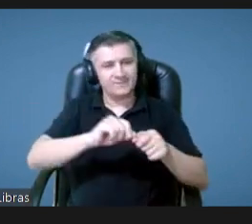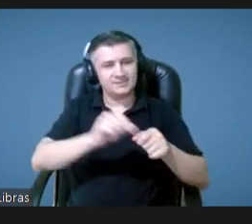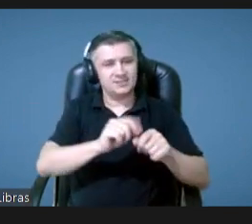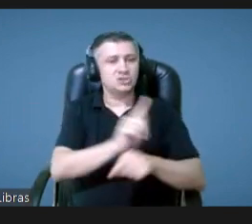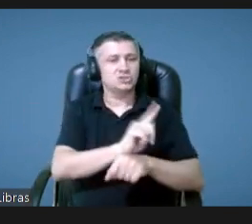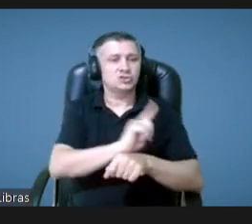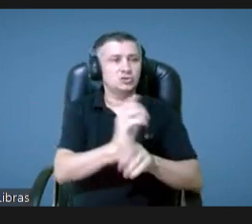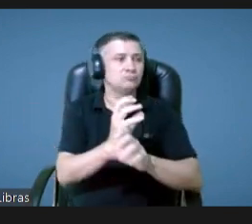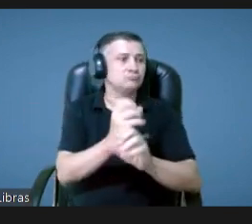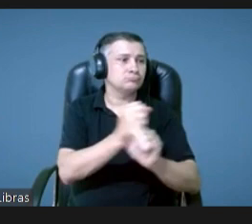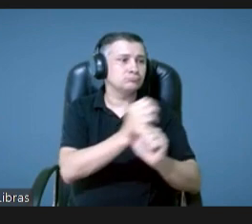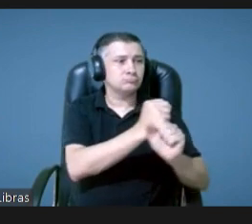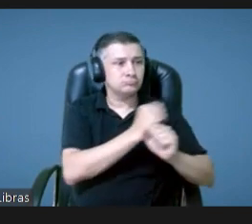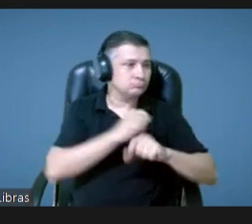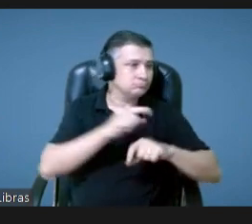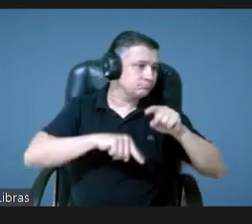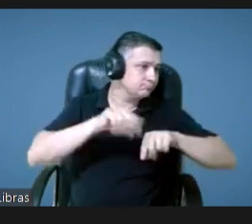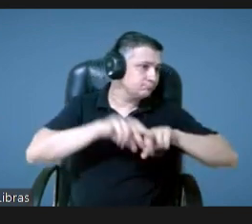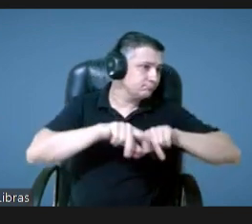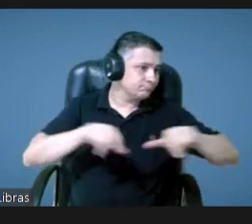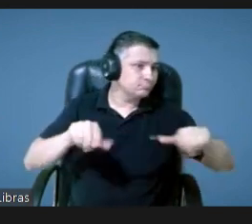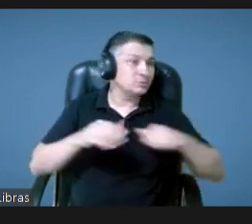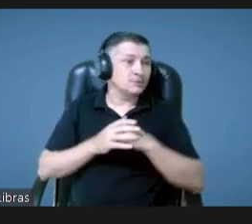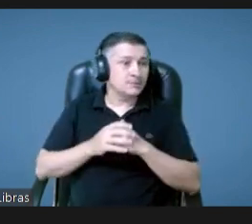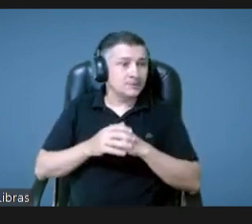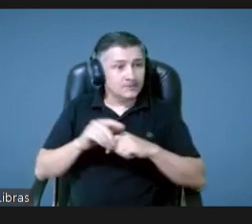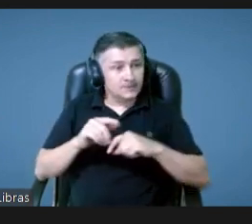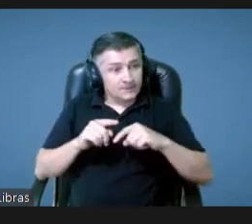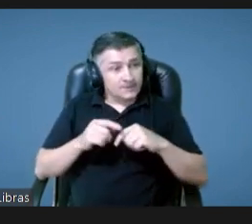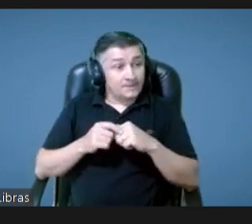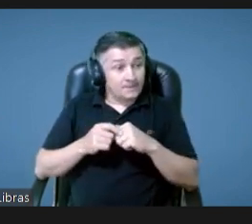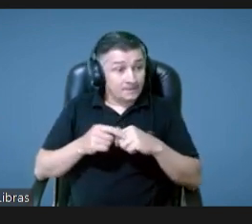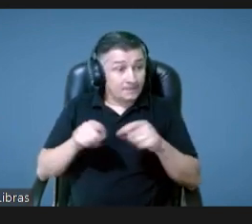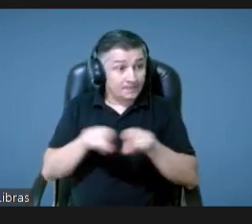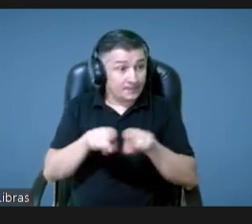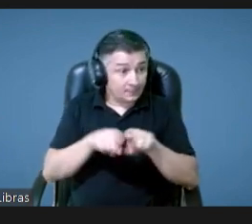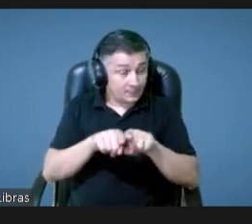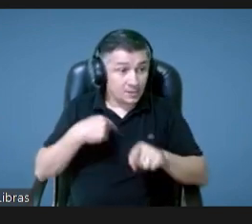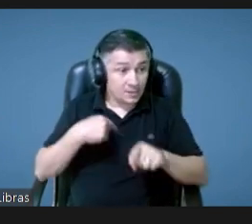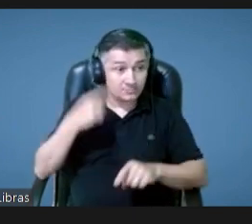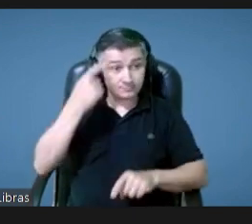front, and we are also managing our inventories.